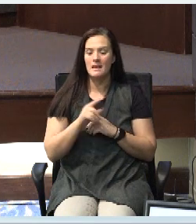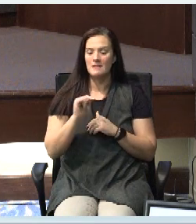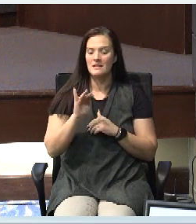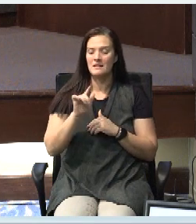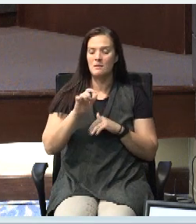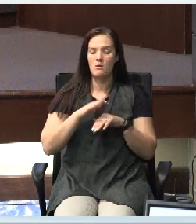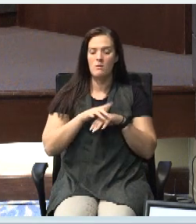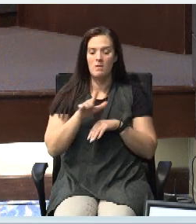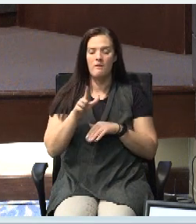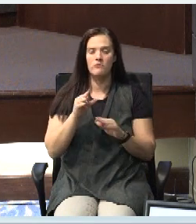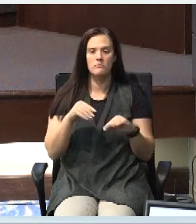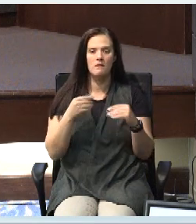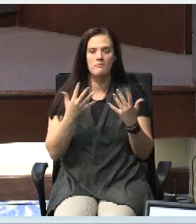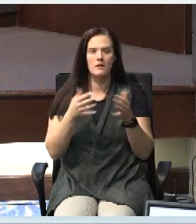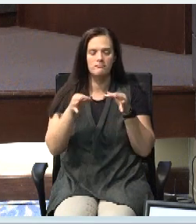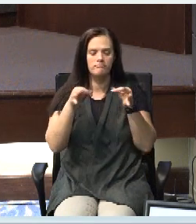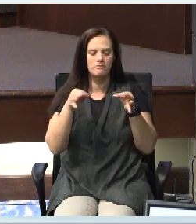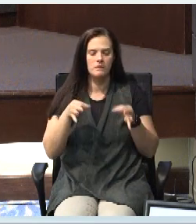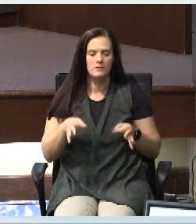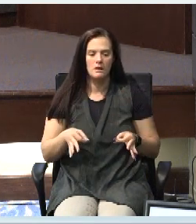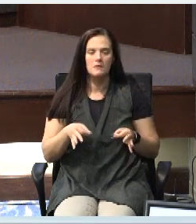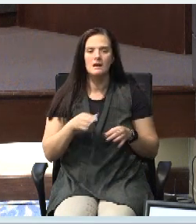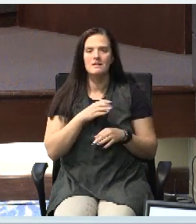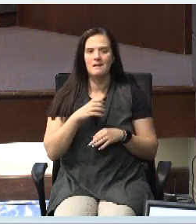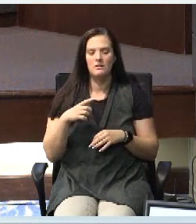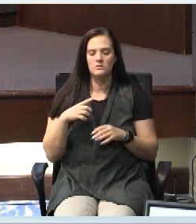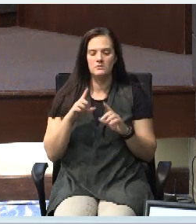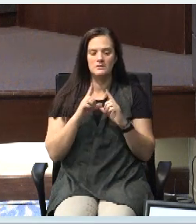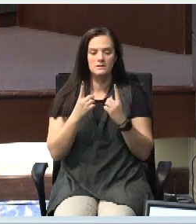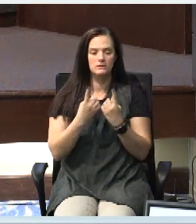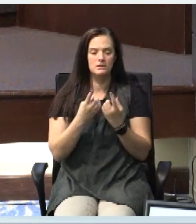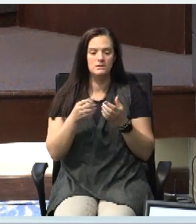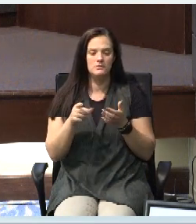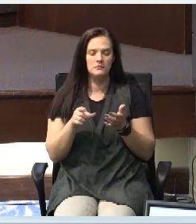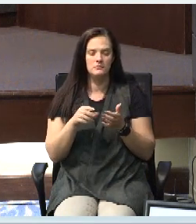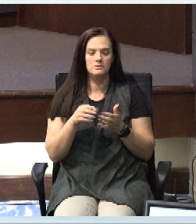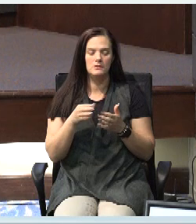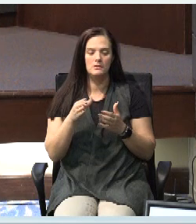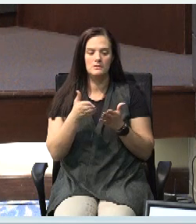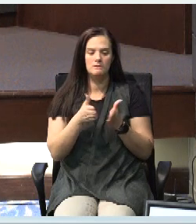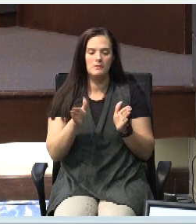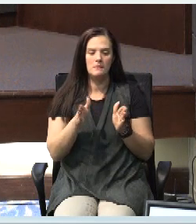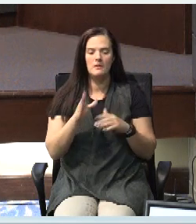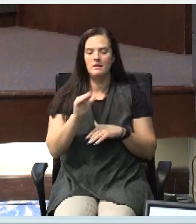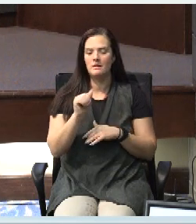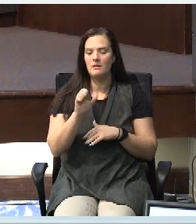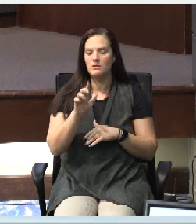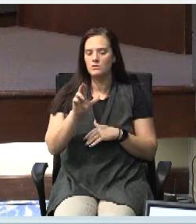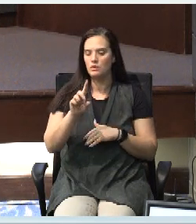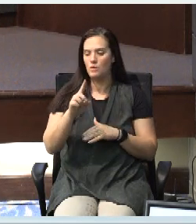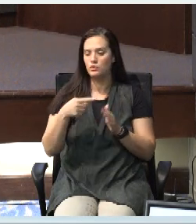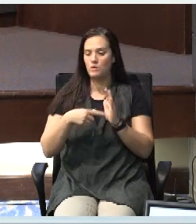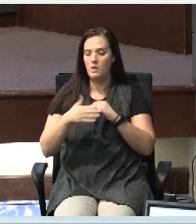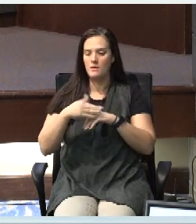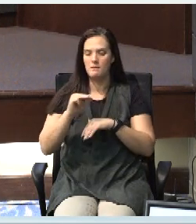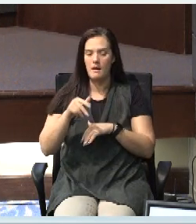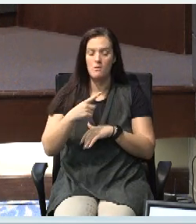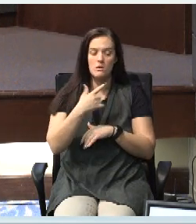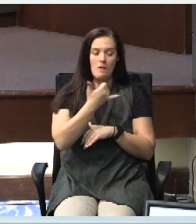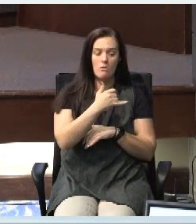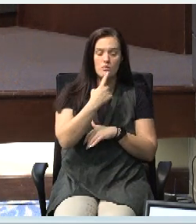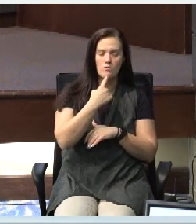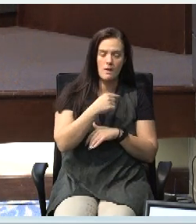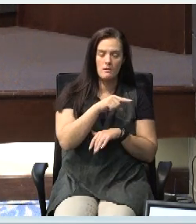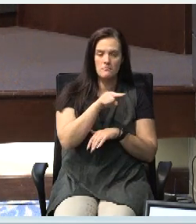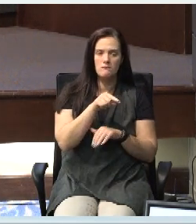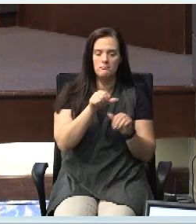on the left provides a breakdown by council district of the caseload shown on the map. The yellow and red areas of the